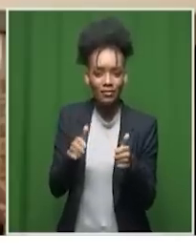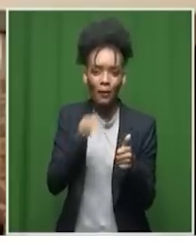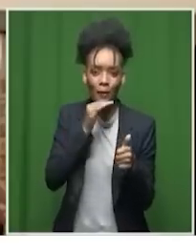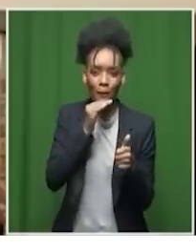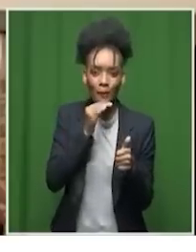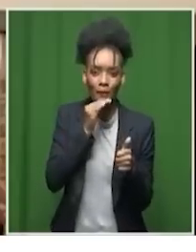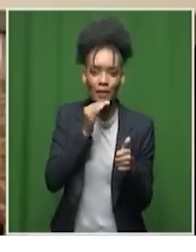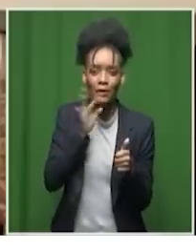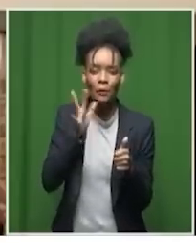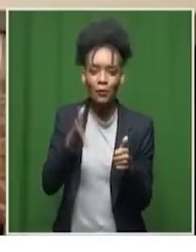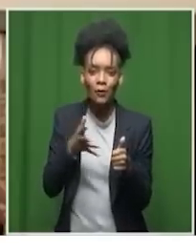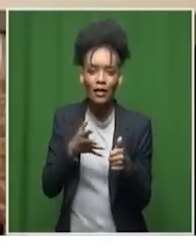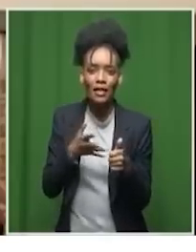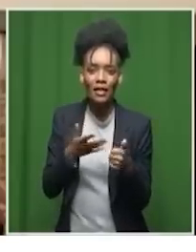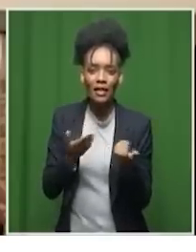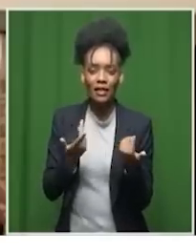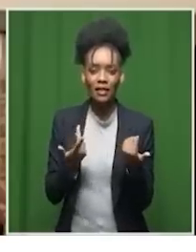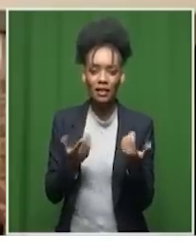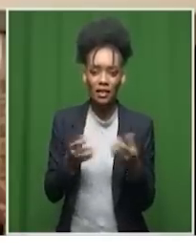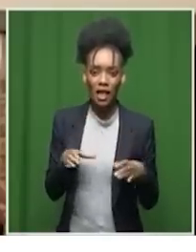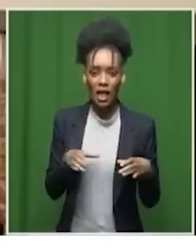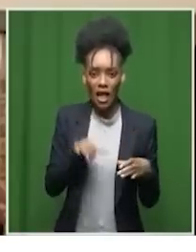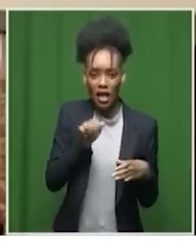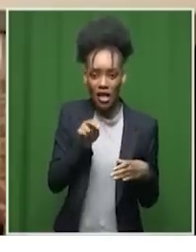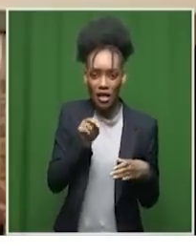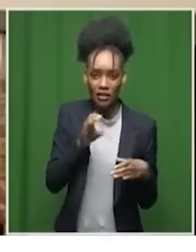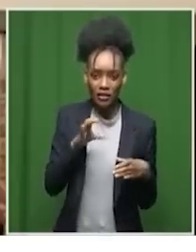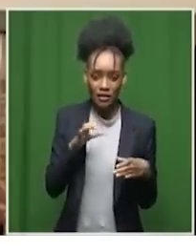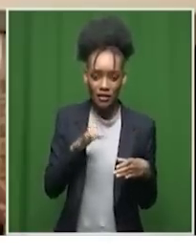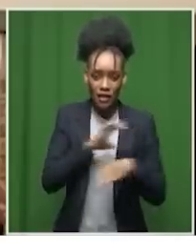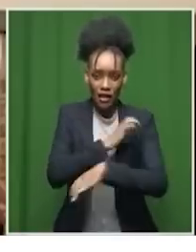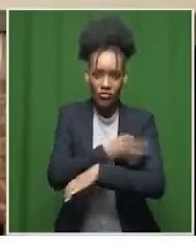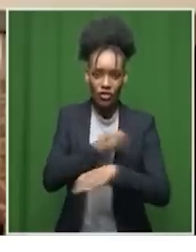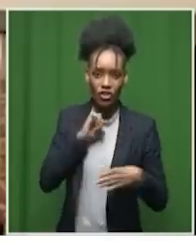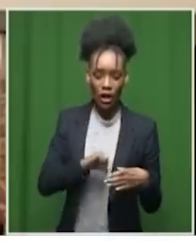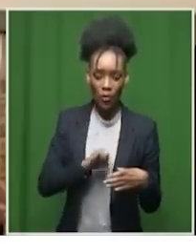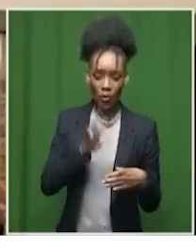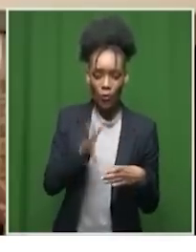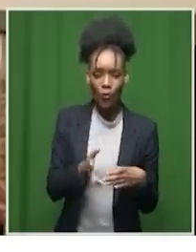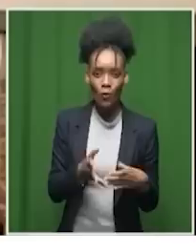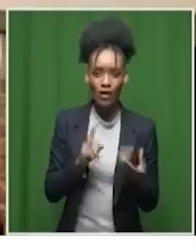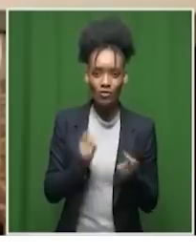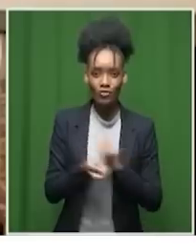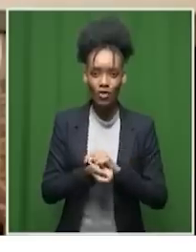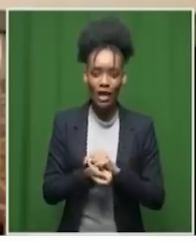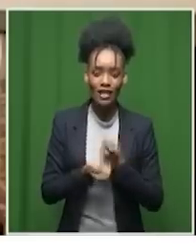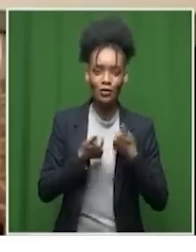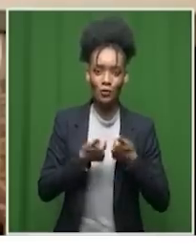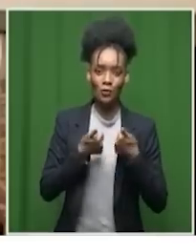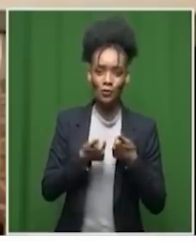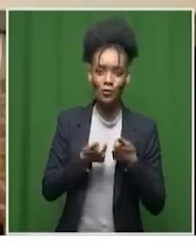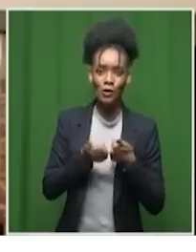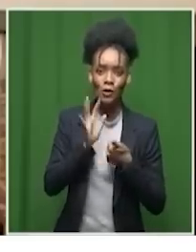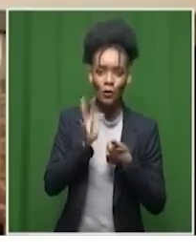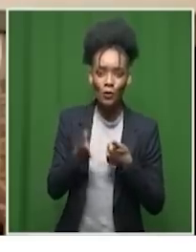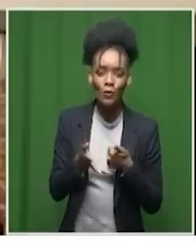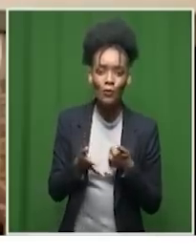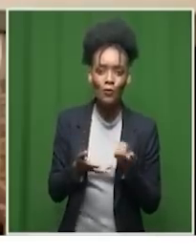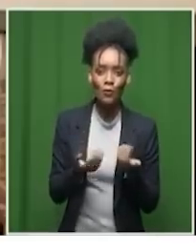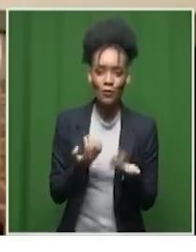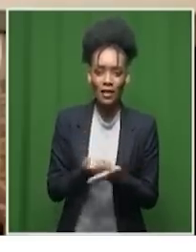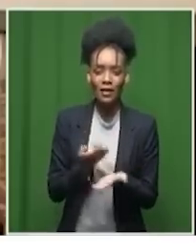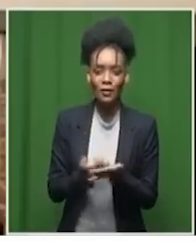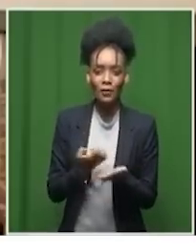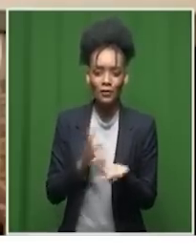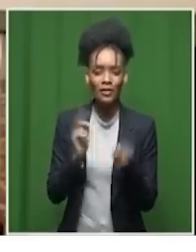transformation energy of the ANC, would tame the leanings towards a very radical economic transformation,